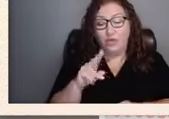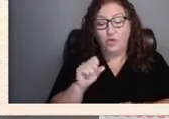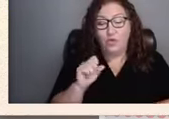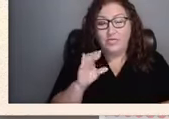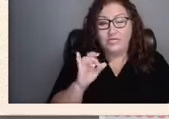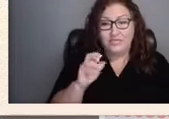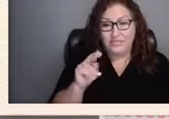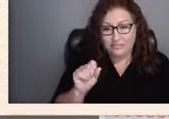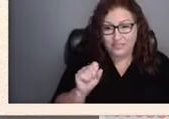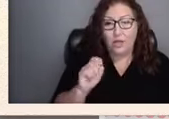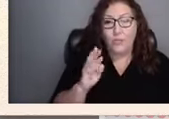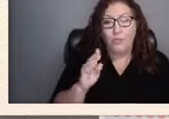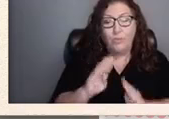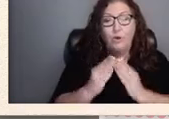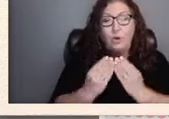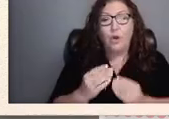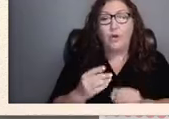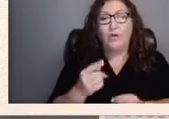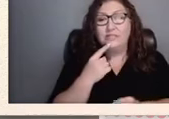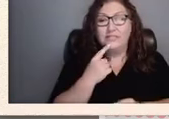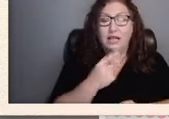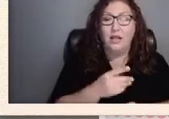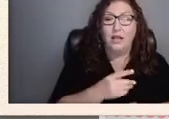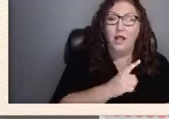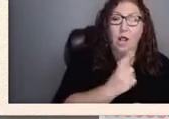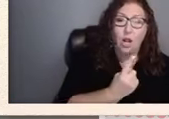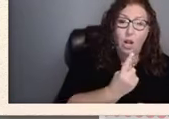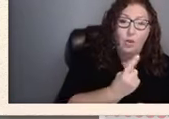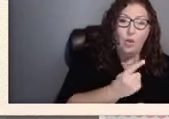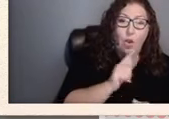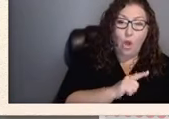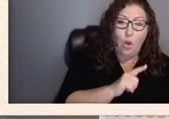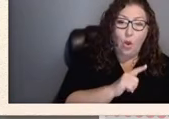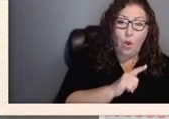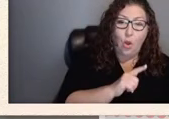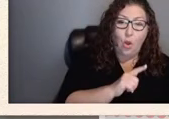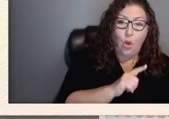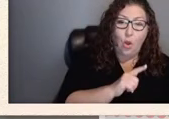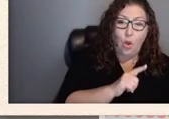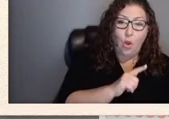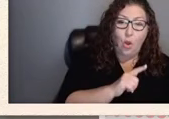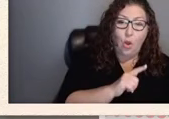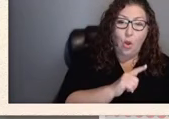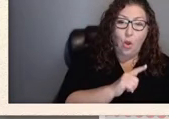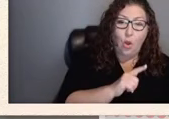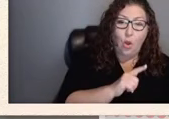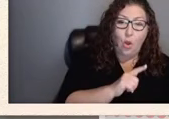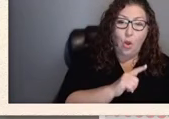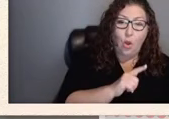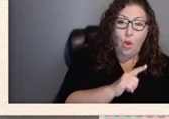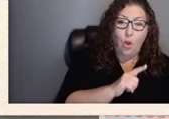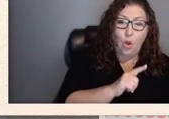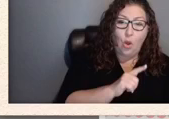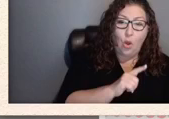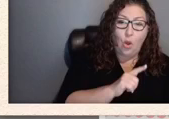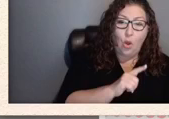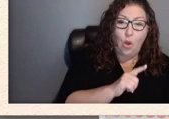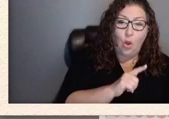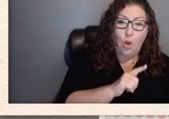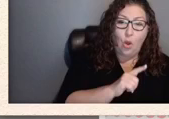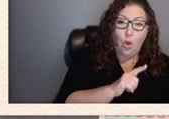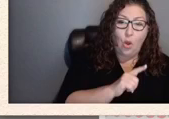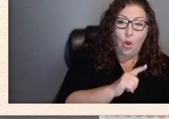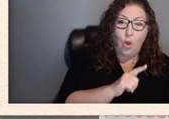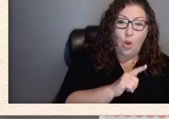that low-income families, women, individuals who are single parents may be particularly vulnerable to anxiety